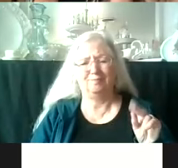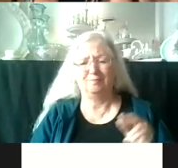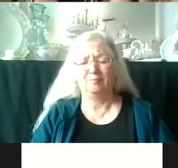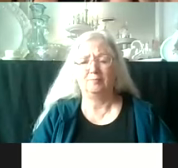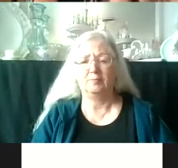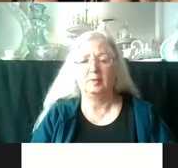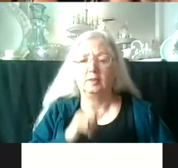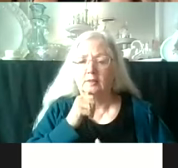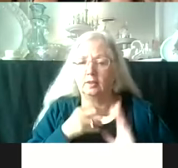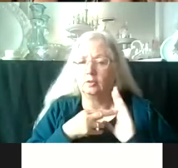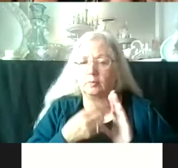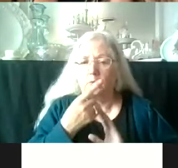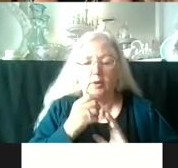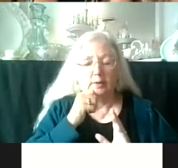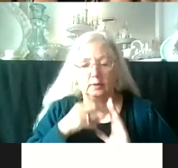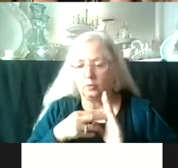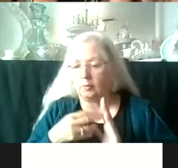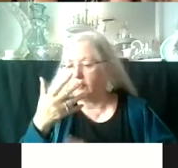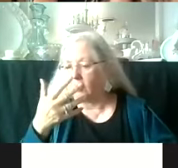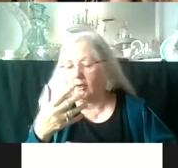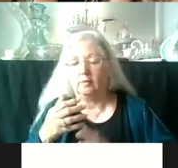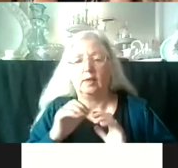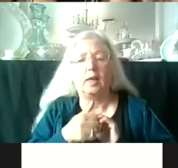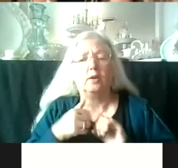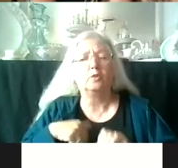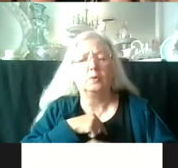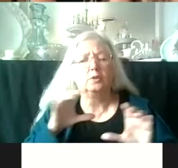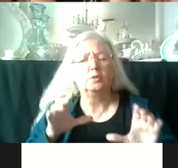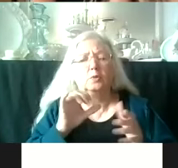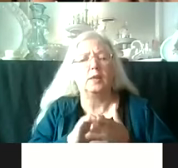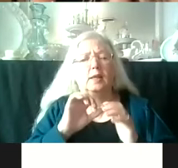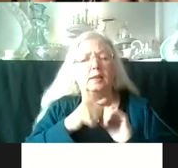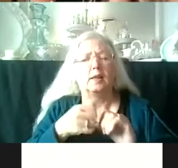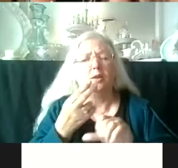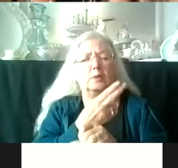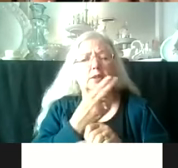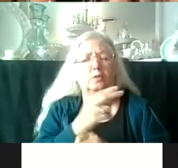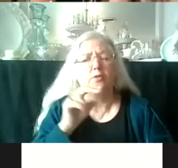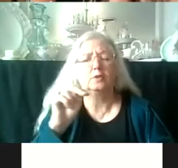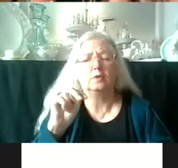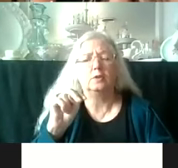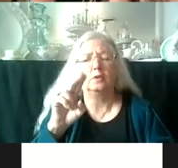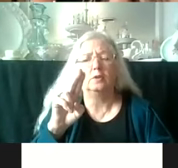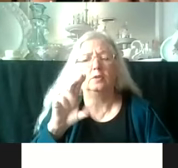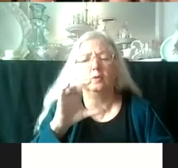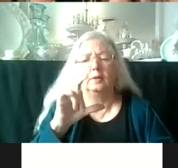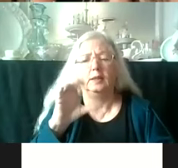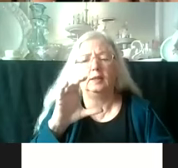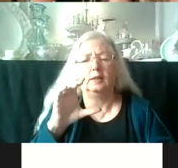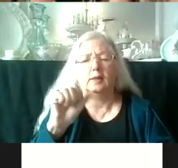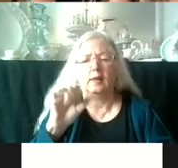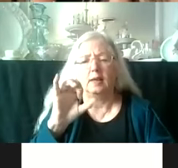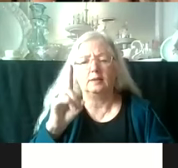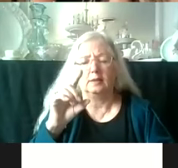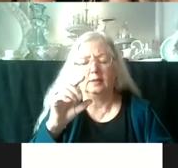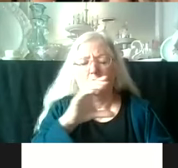stand for 1, it doesn't stand for 5. So how can we do that? How can we use nucleic acids to code for specific amino acids?